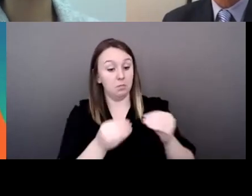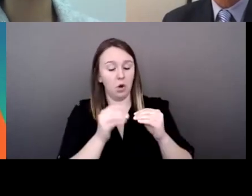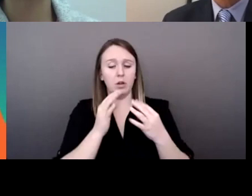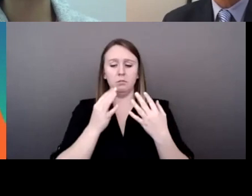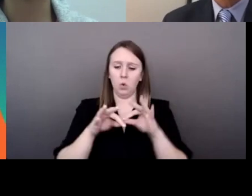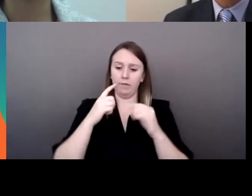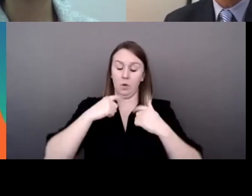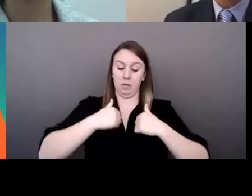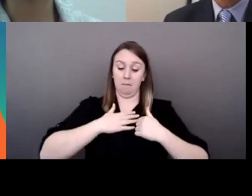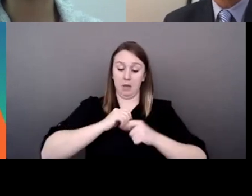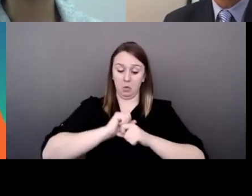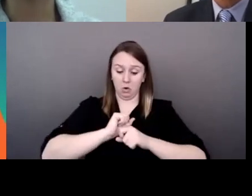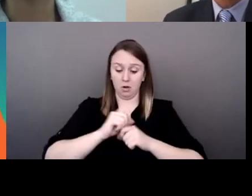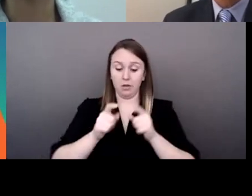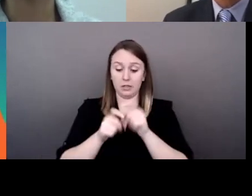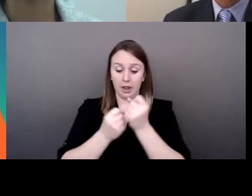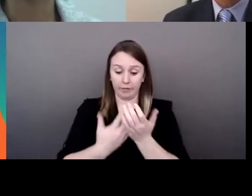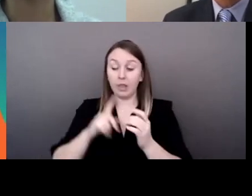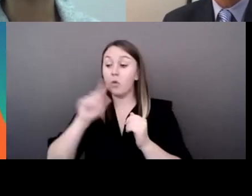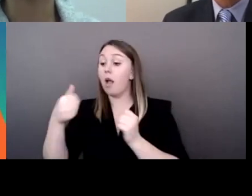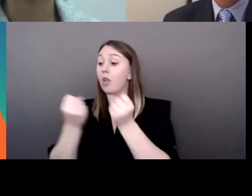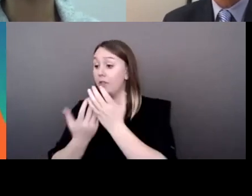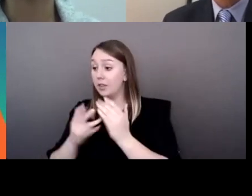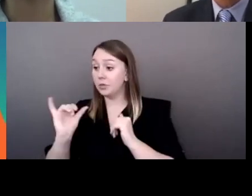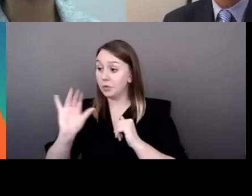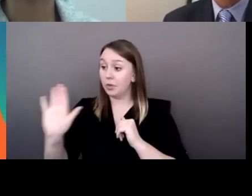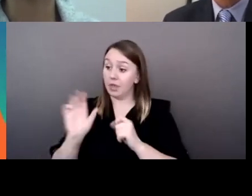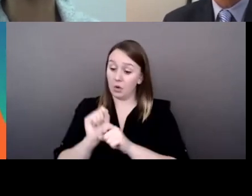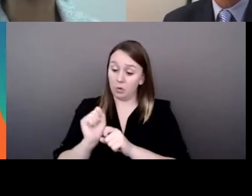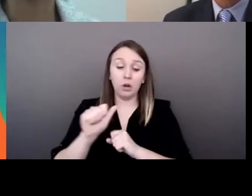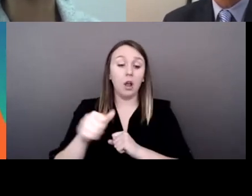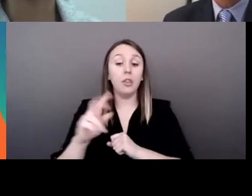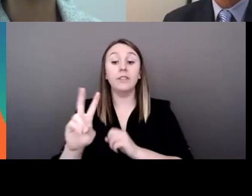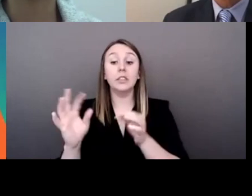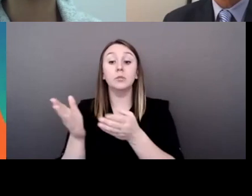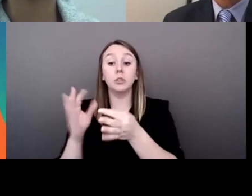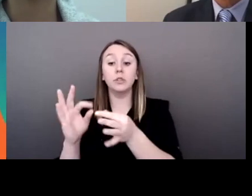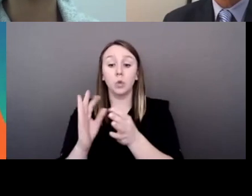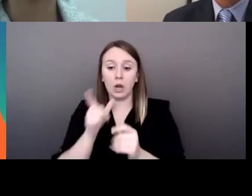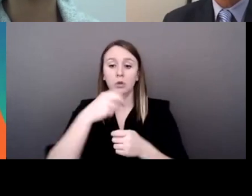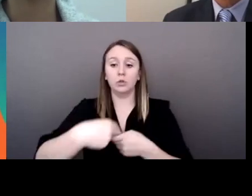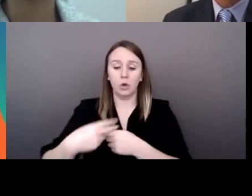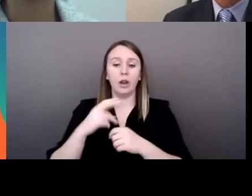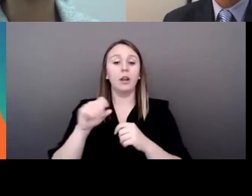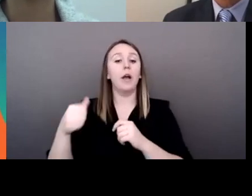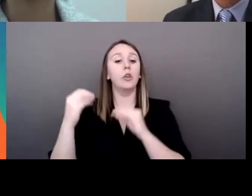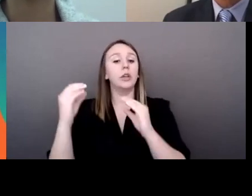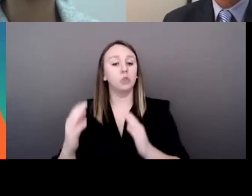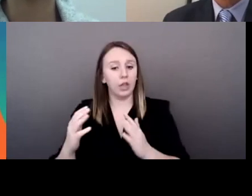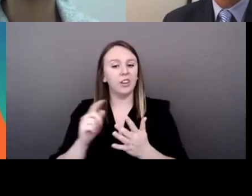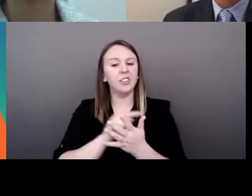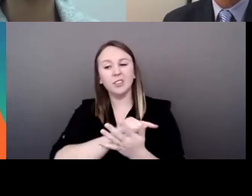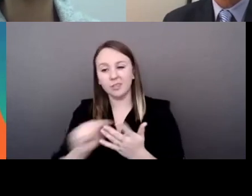in my work, to other advocates, other victim service coordinators that are on this call, and I hope other educators.